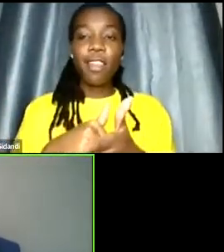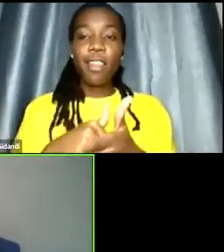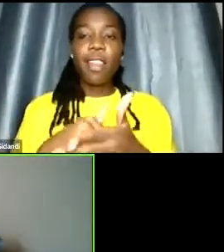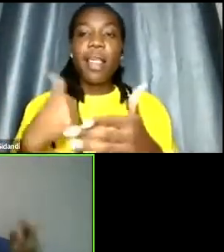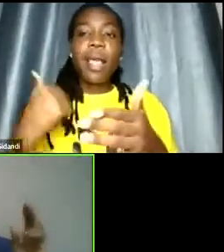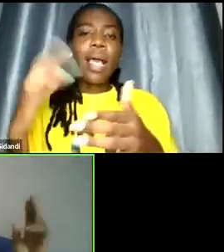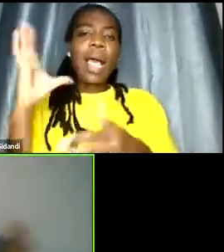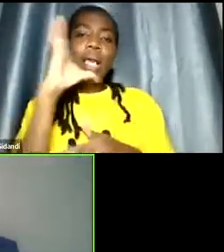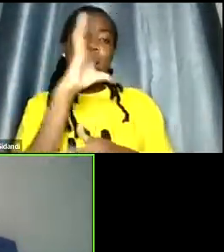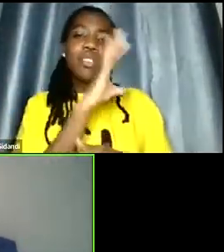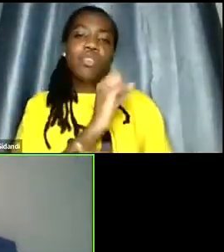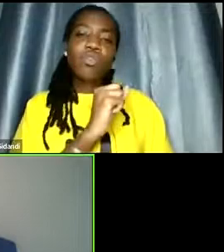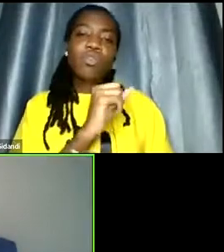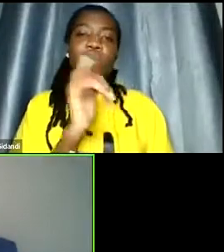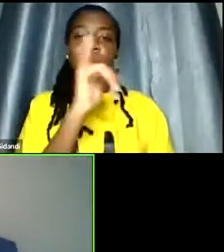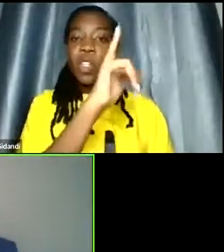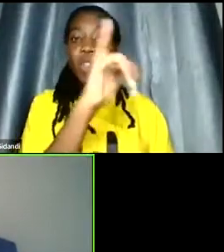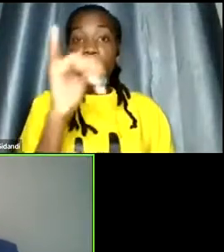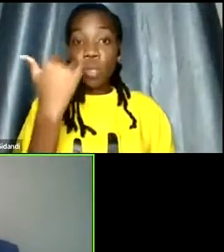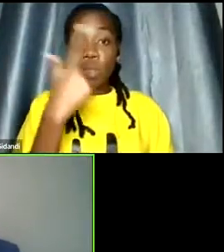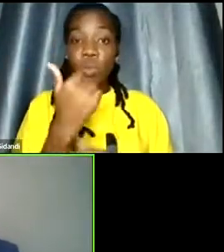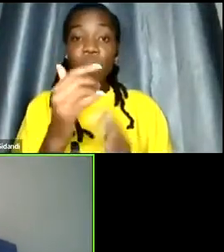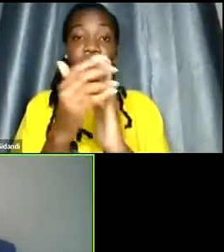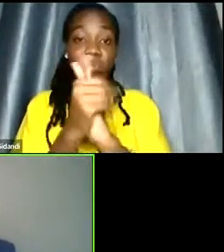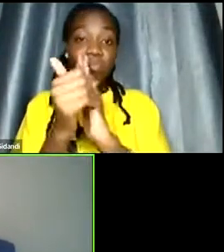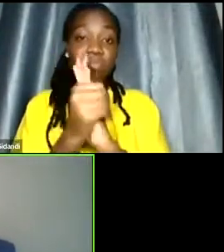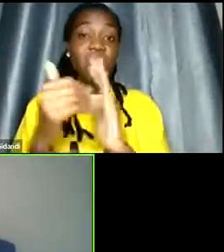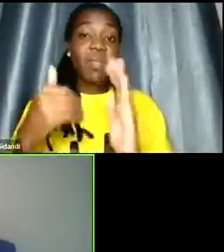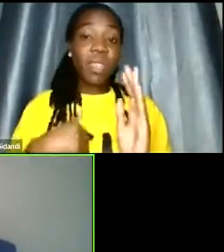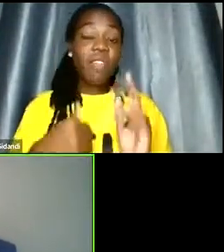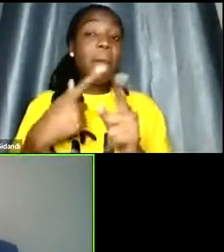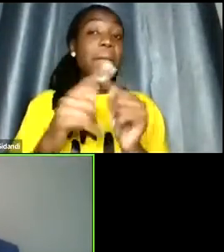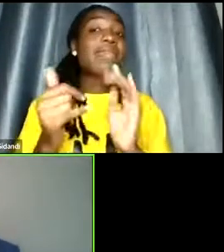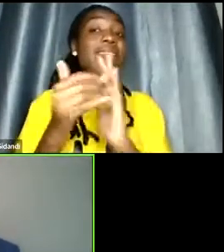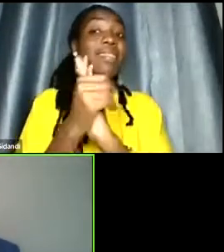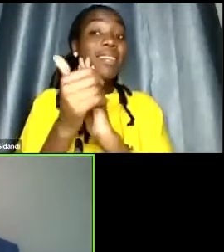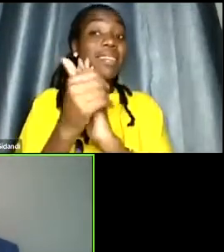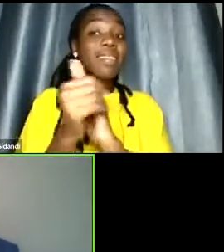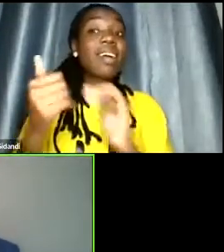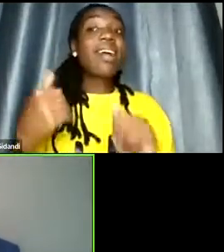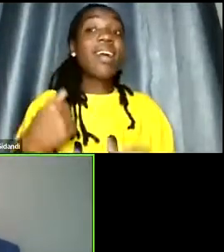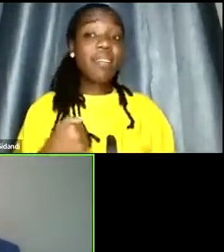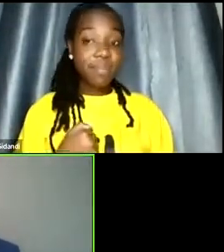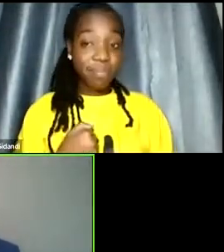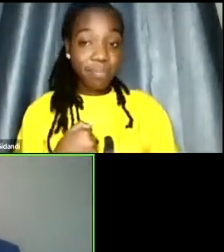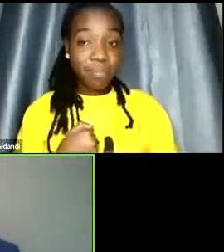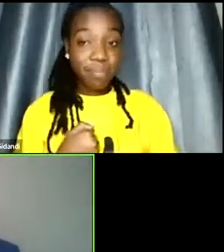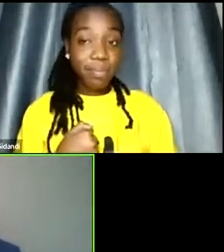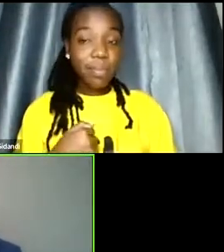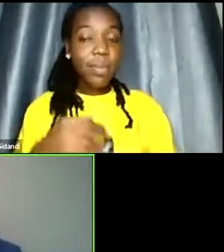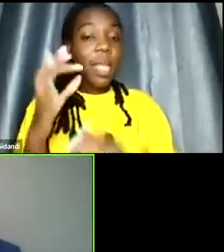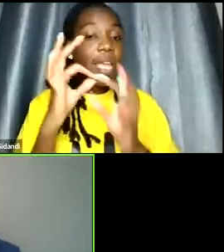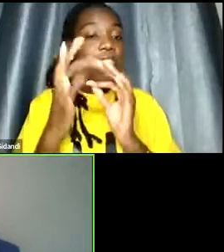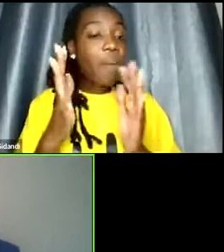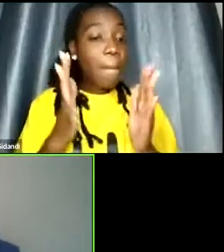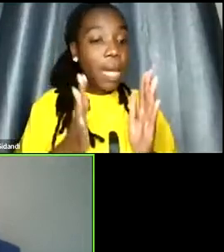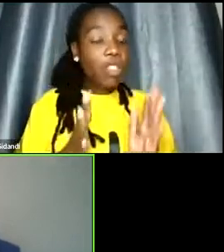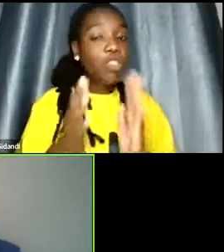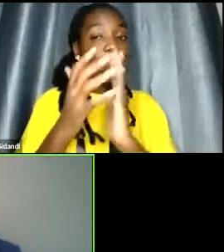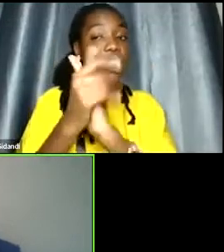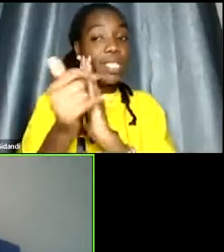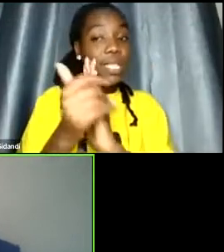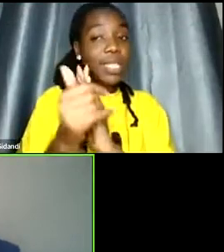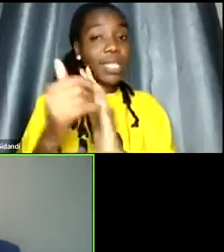were skillful in a sport were talented. Now, if somebody was skillful in other areas of life, let's